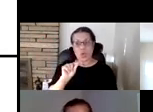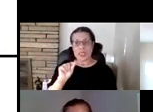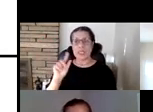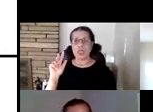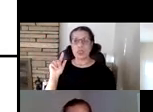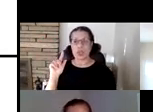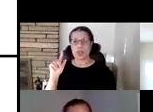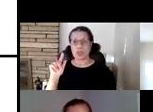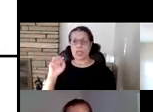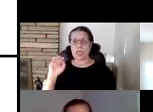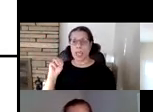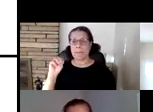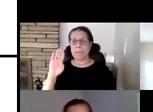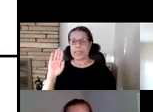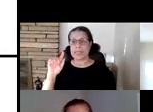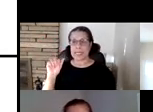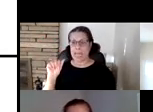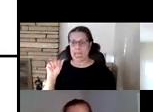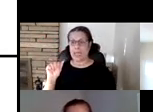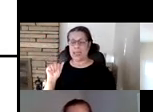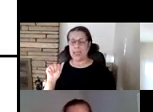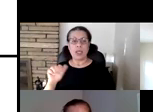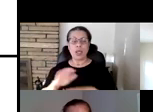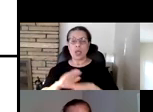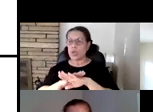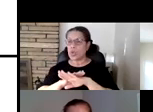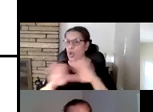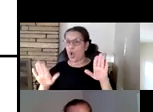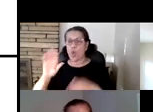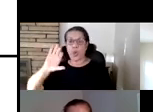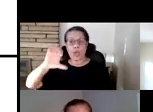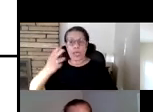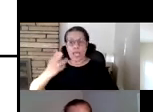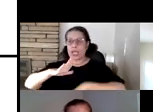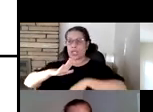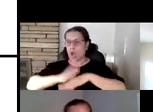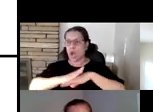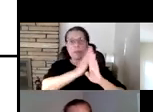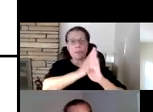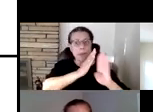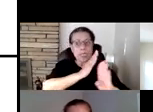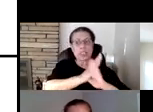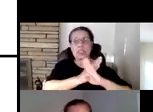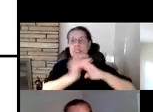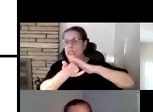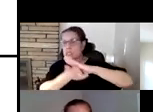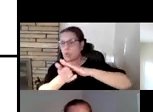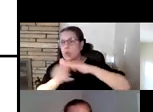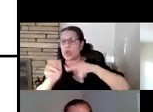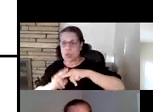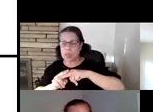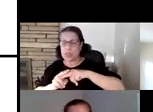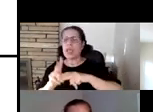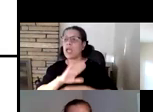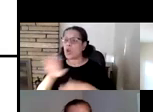going to be moving all cash payments off of our vehicles, and in an efforts to move to all door boarding.